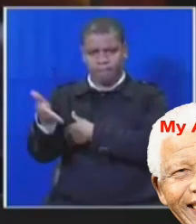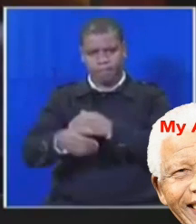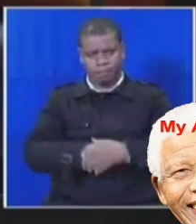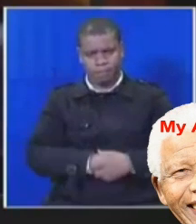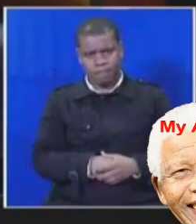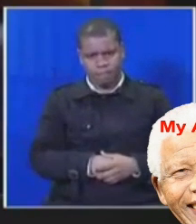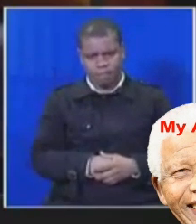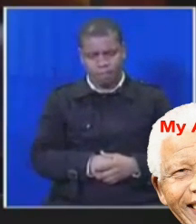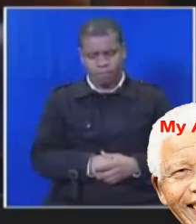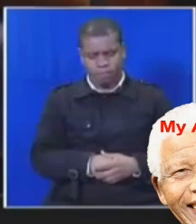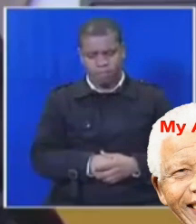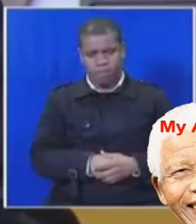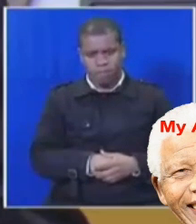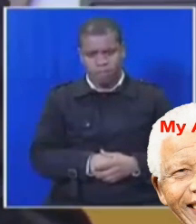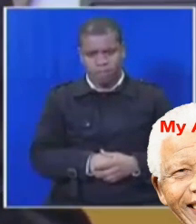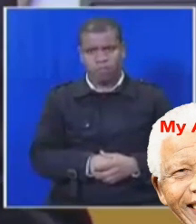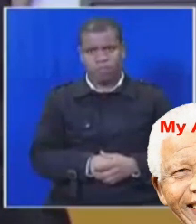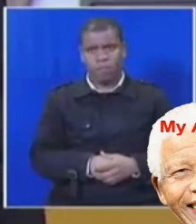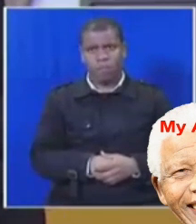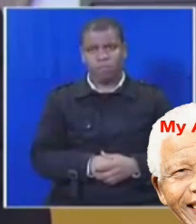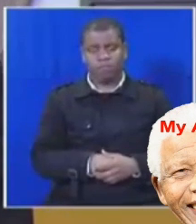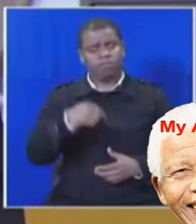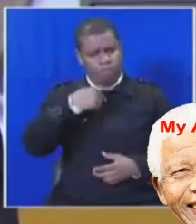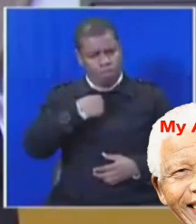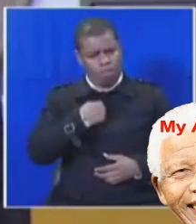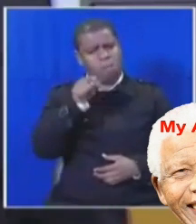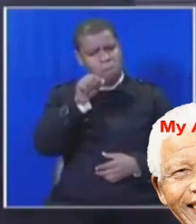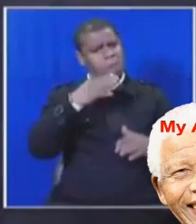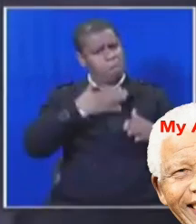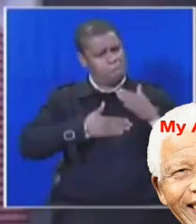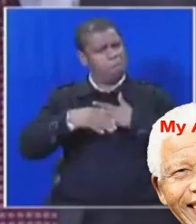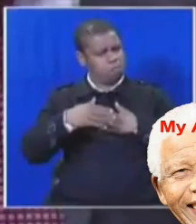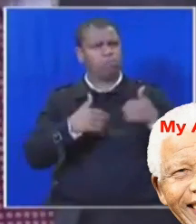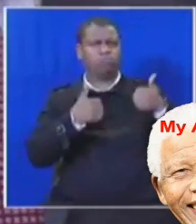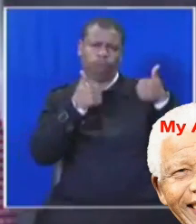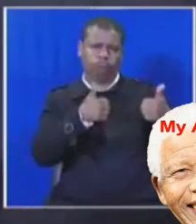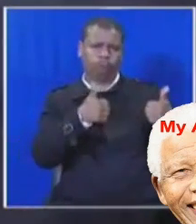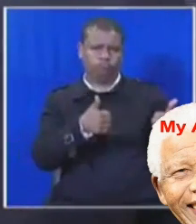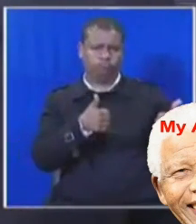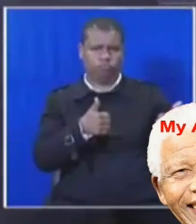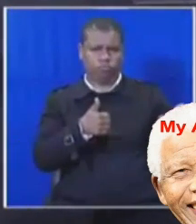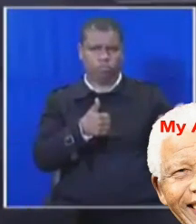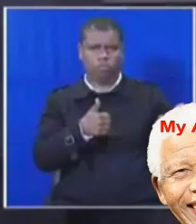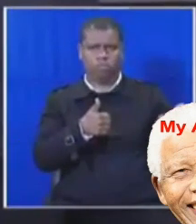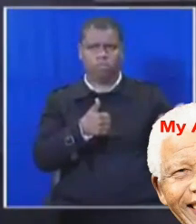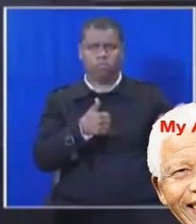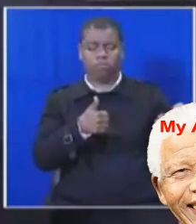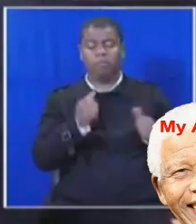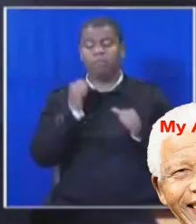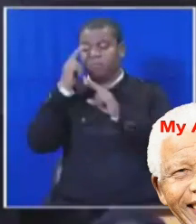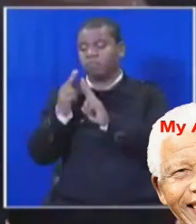I really commend you very much. Your patience is very good. Honorable